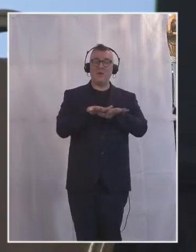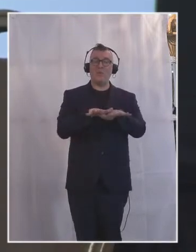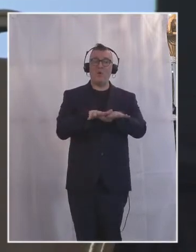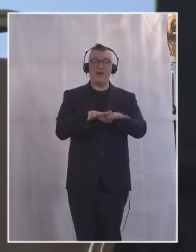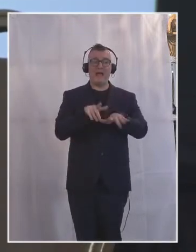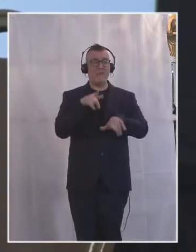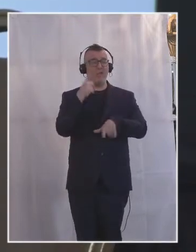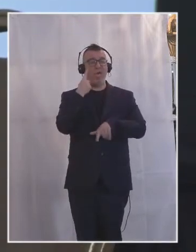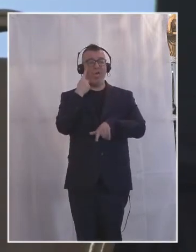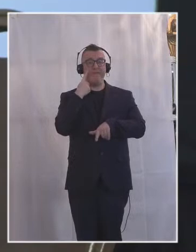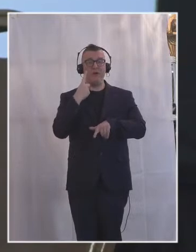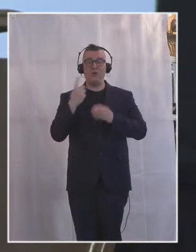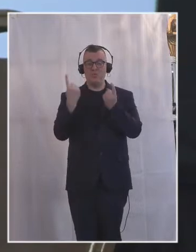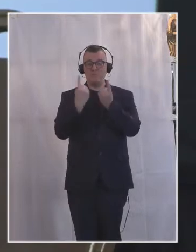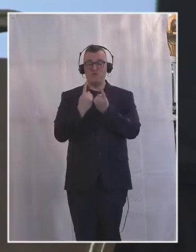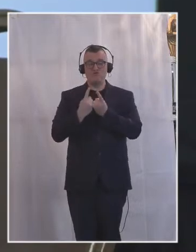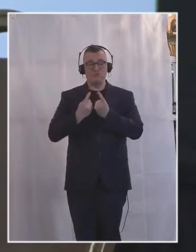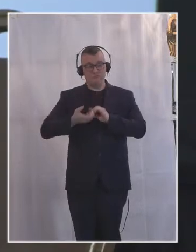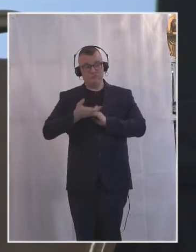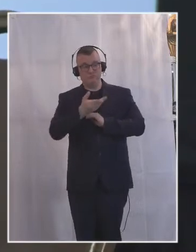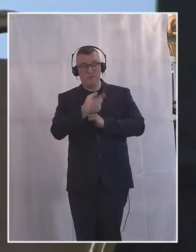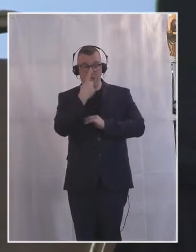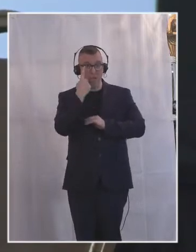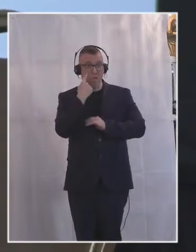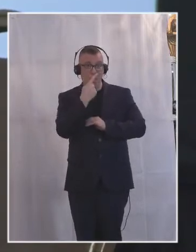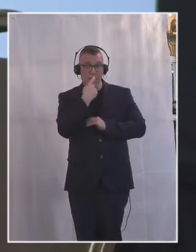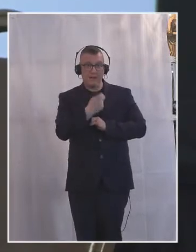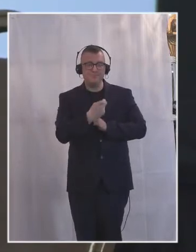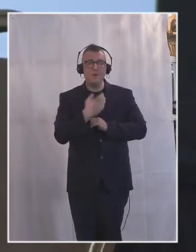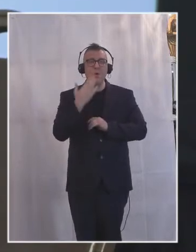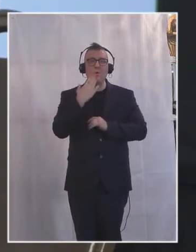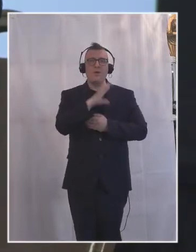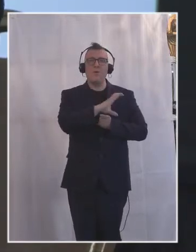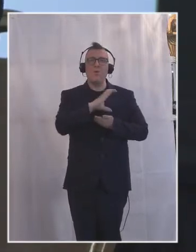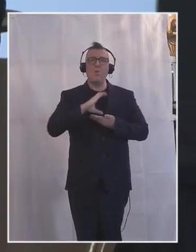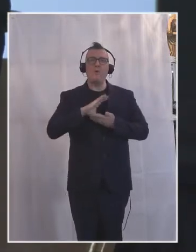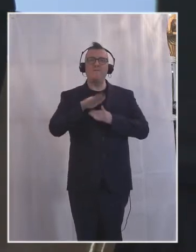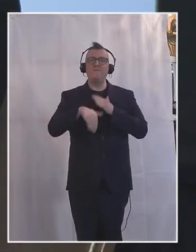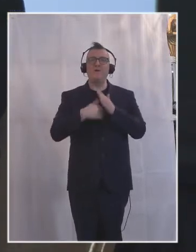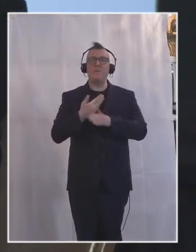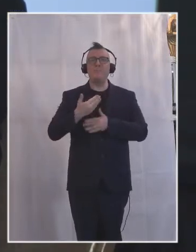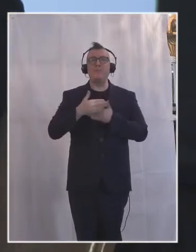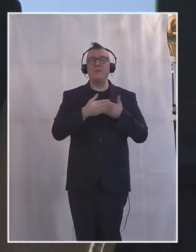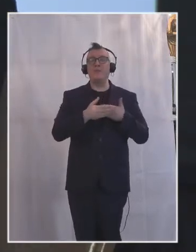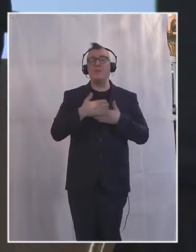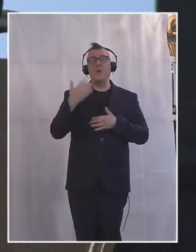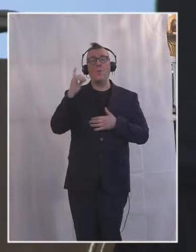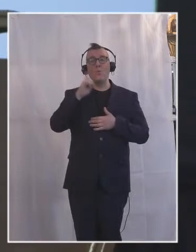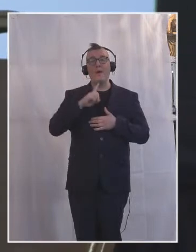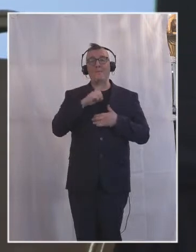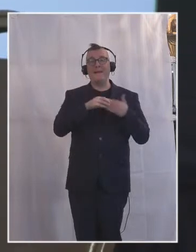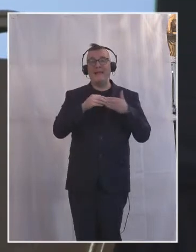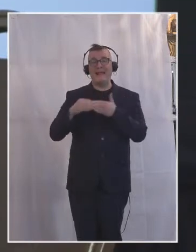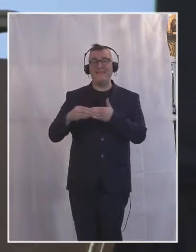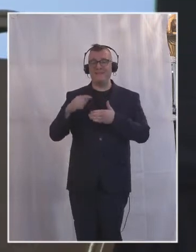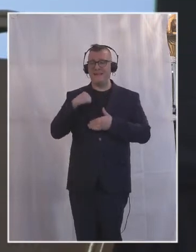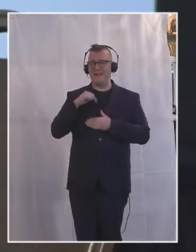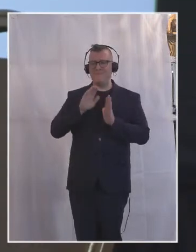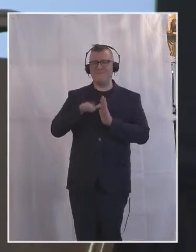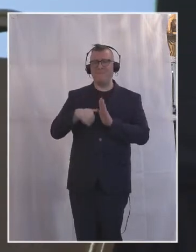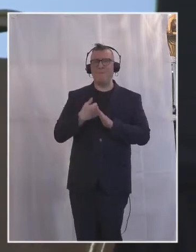etc. And then the Innovation Women in Innovation Award came, and I was from Belfast, and it was in the UK, and I kind of